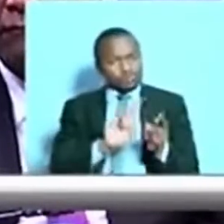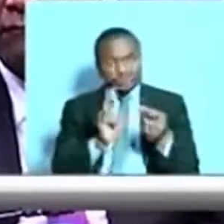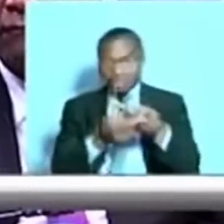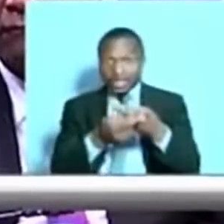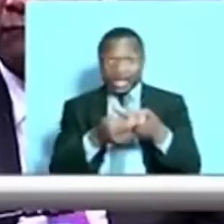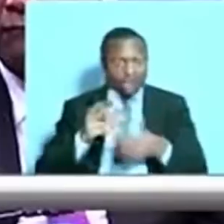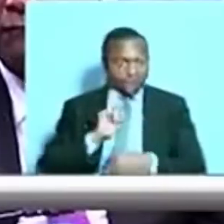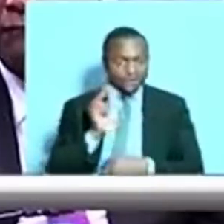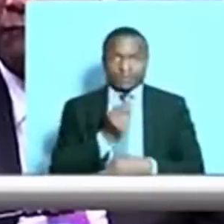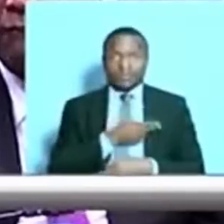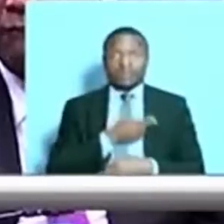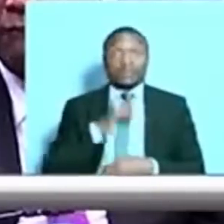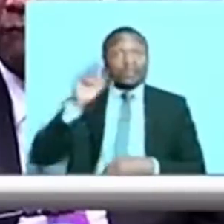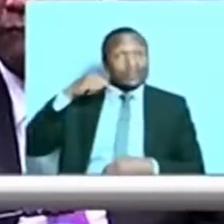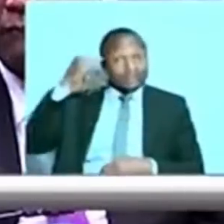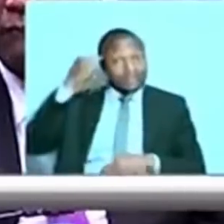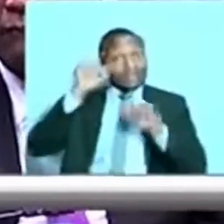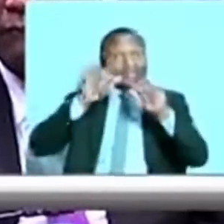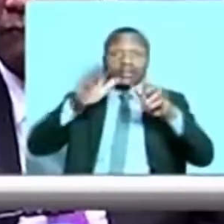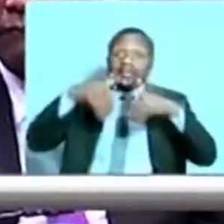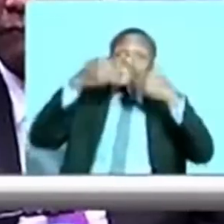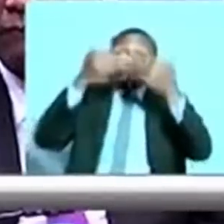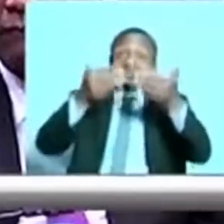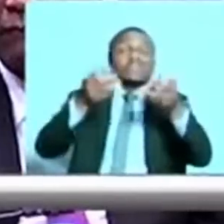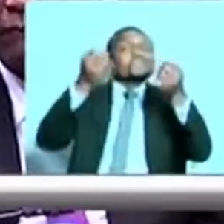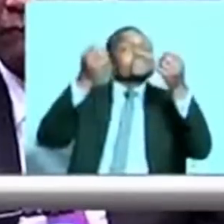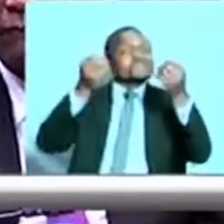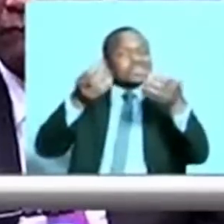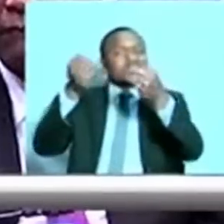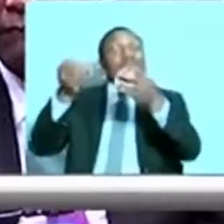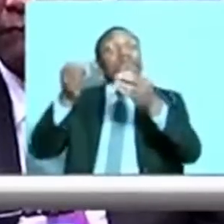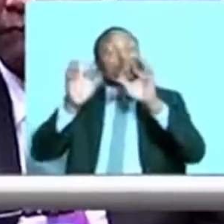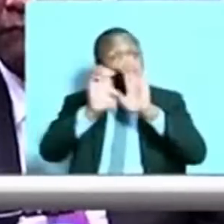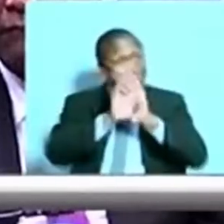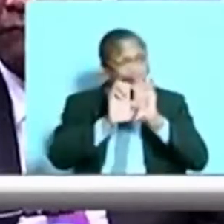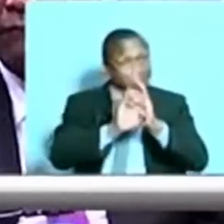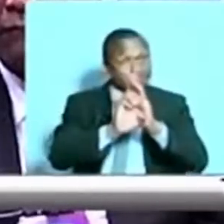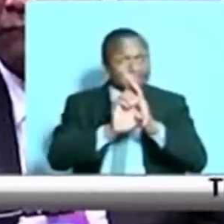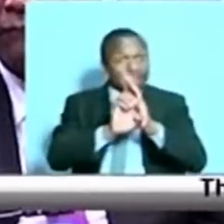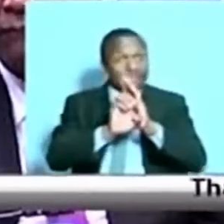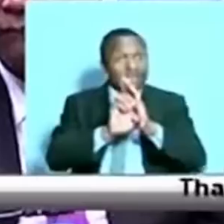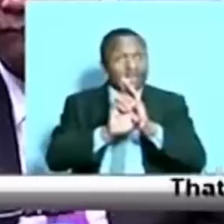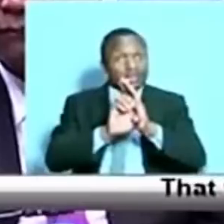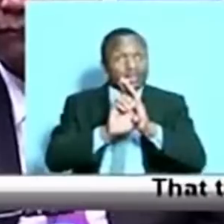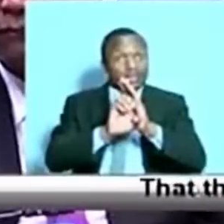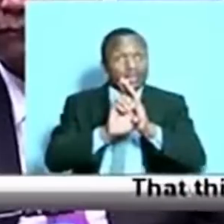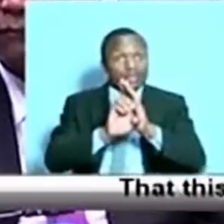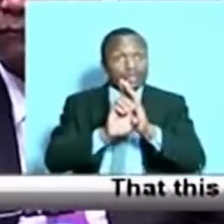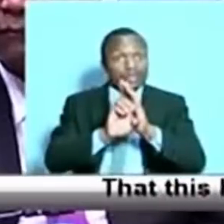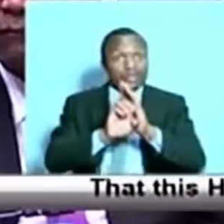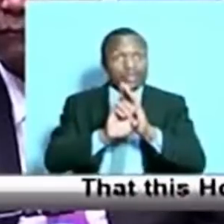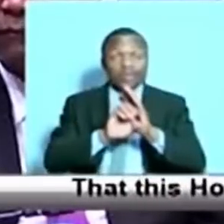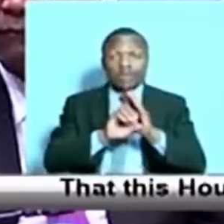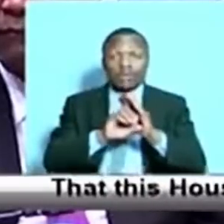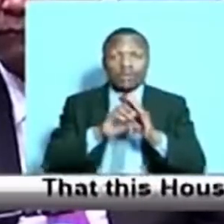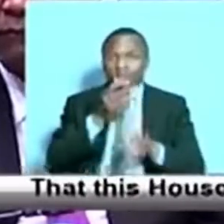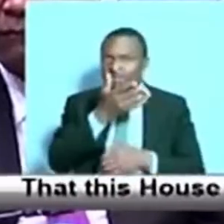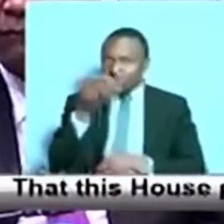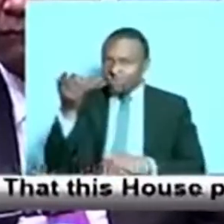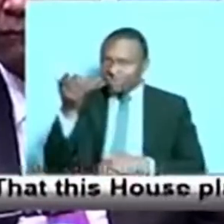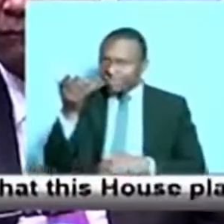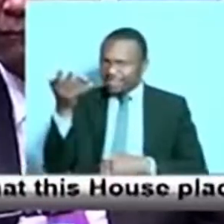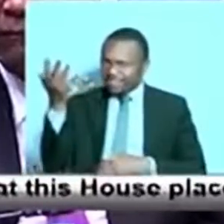because us as government, I can give you a living example. When we lost the chief, the Honorable Chief Mabumba in